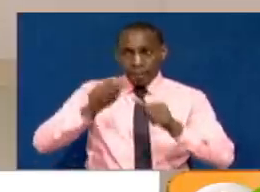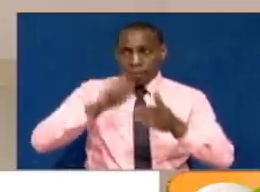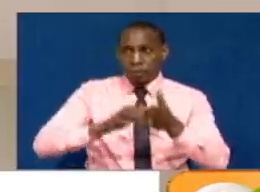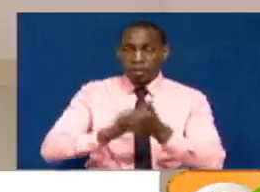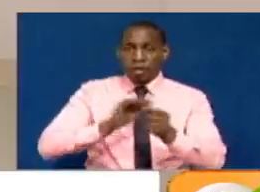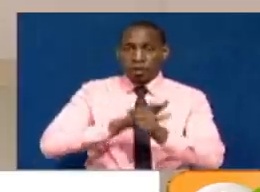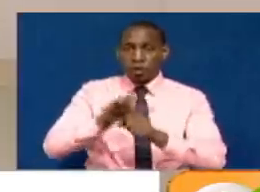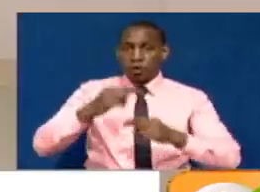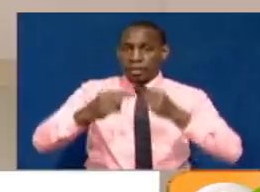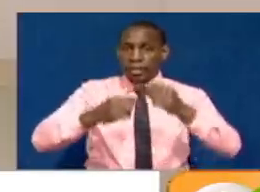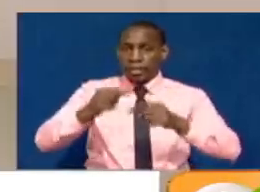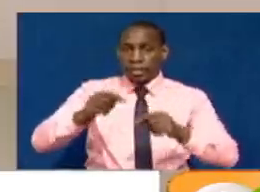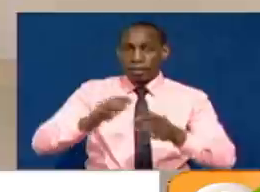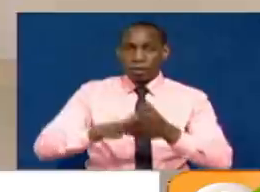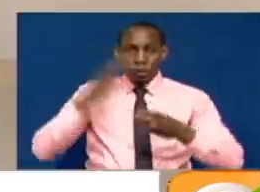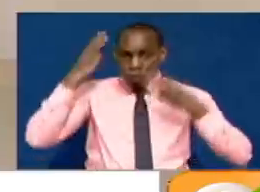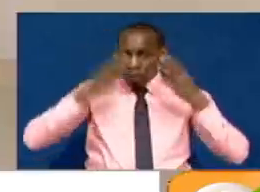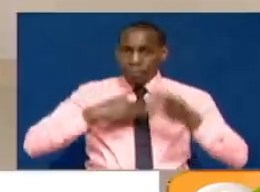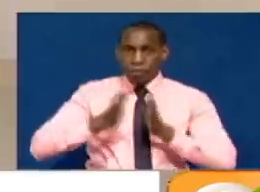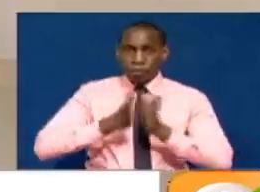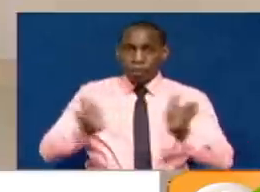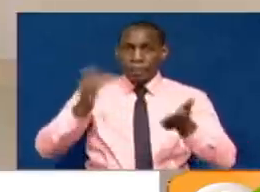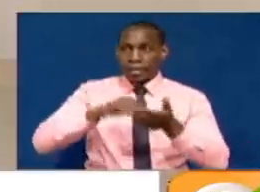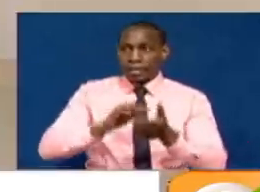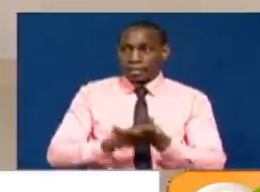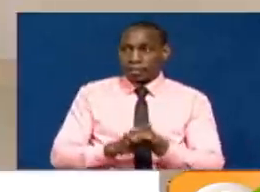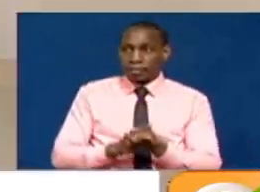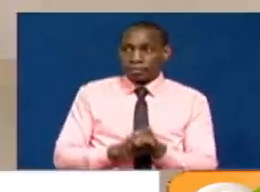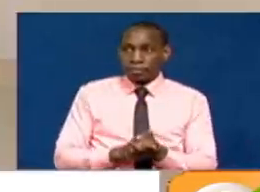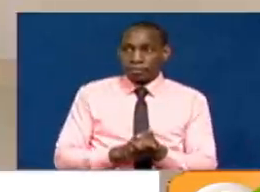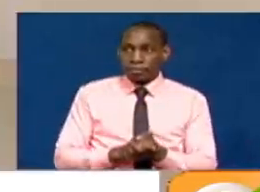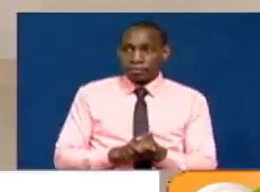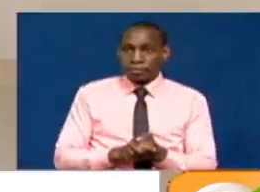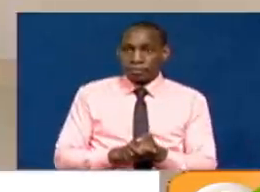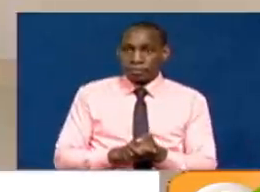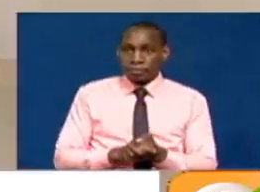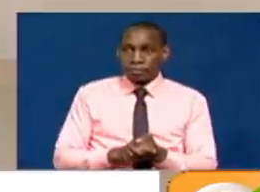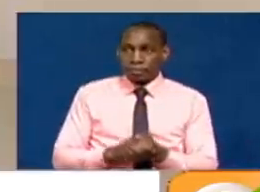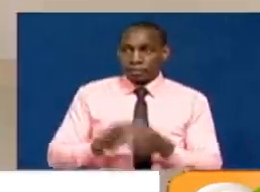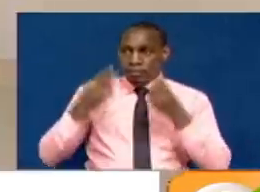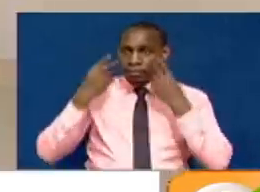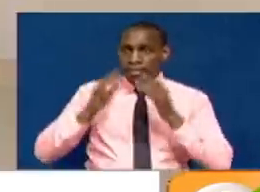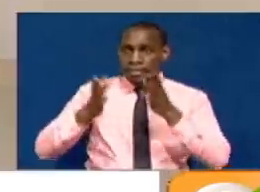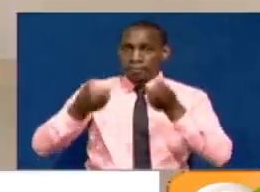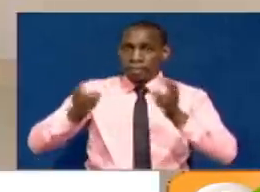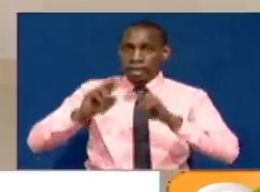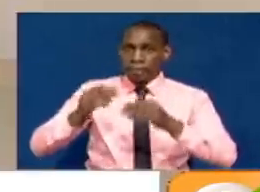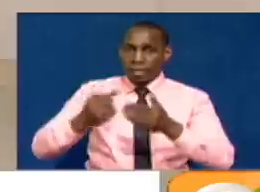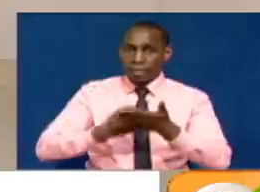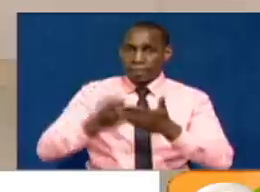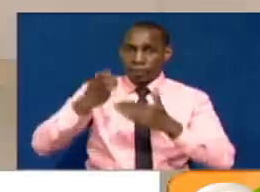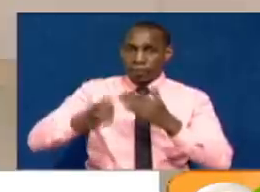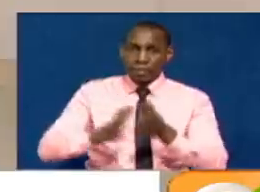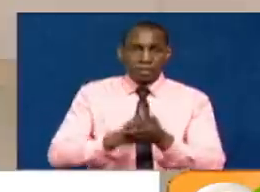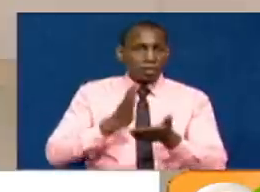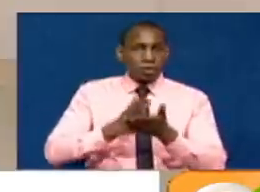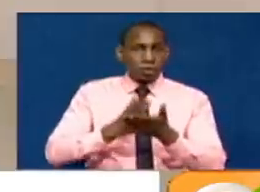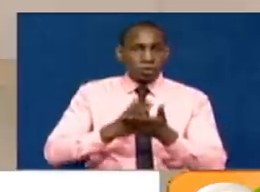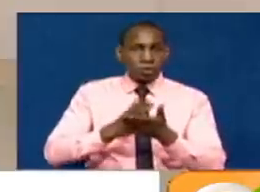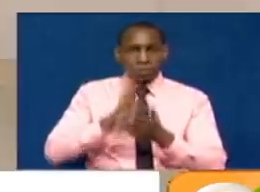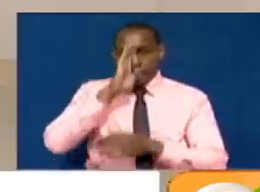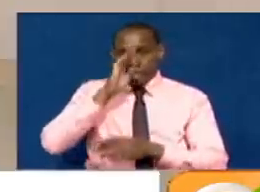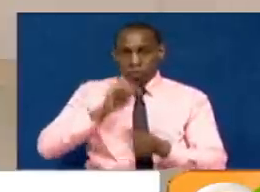in a pandemic, and my worry is that we have opened up. I mean, have you seen the number of concerts that are, you know, taking place this weekend? I'm not sure that COVID protocols will be